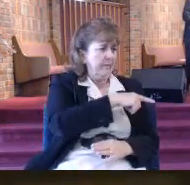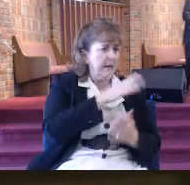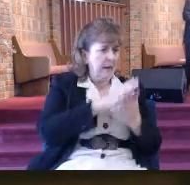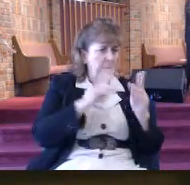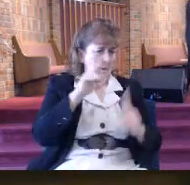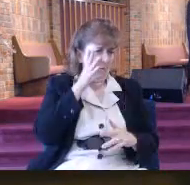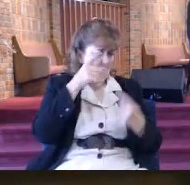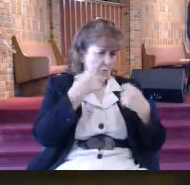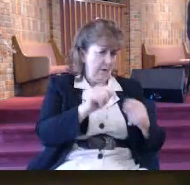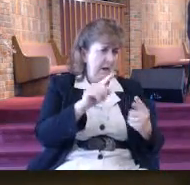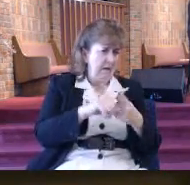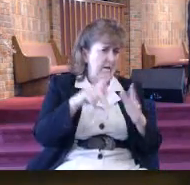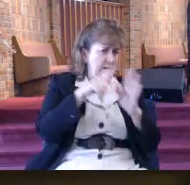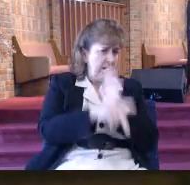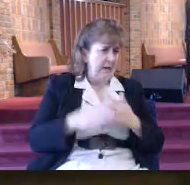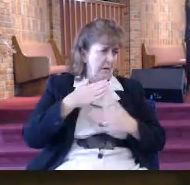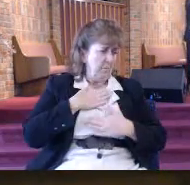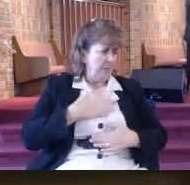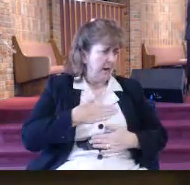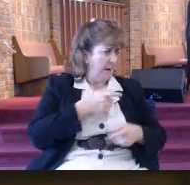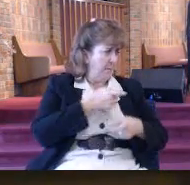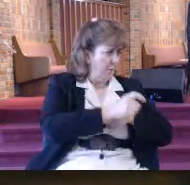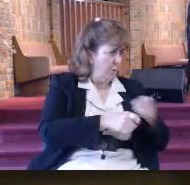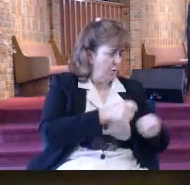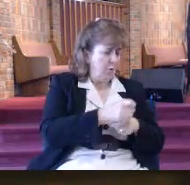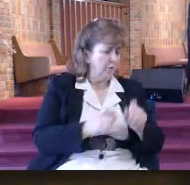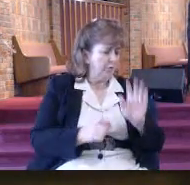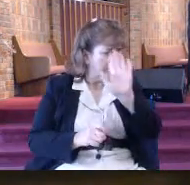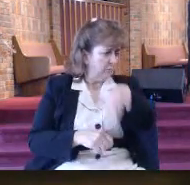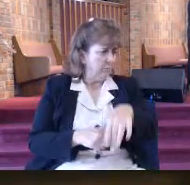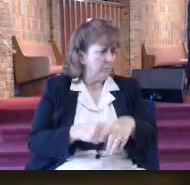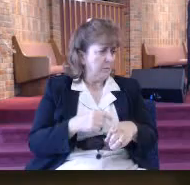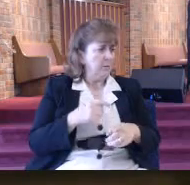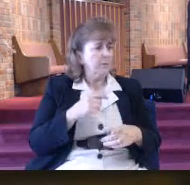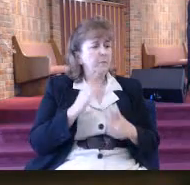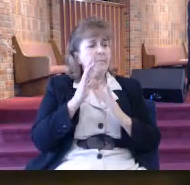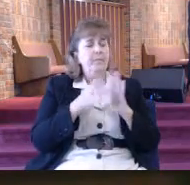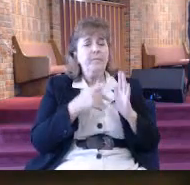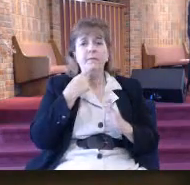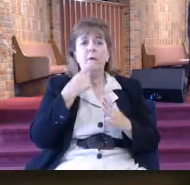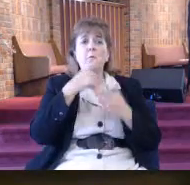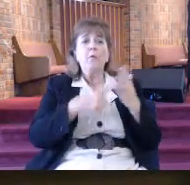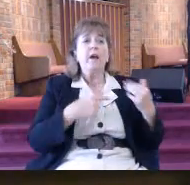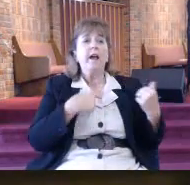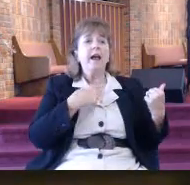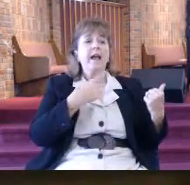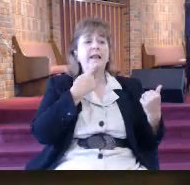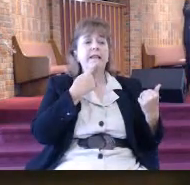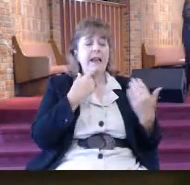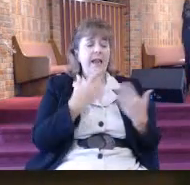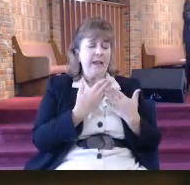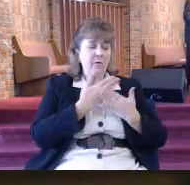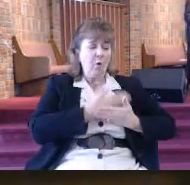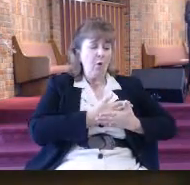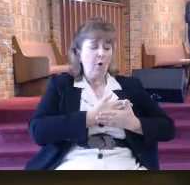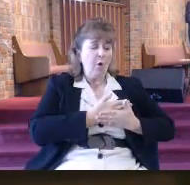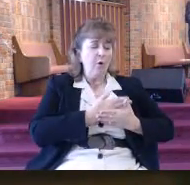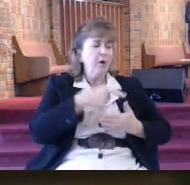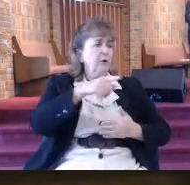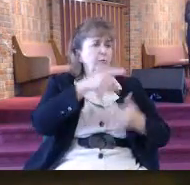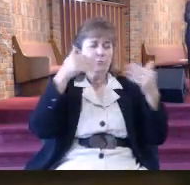and persecute you, and you don't bother about them. Whatever Jesus says, I say in the darkness, you broadcast it from